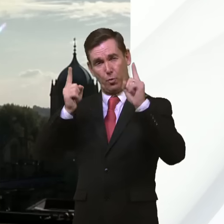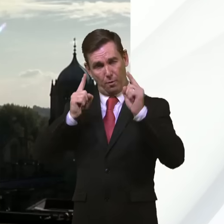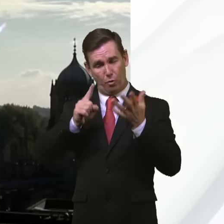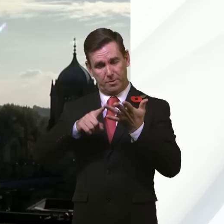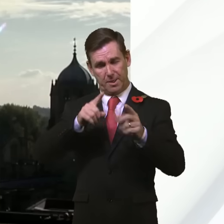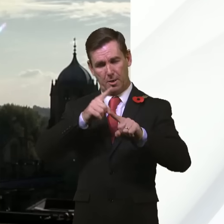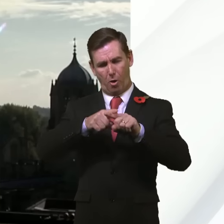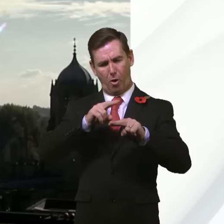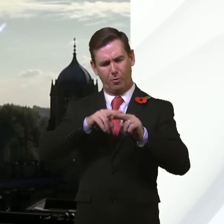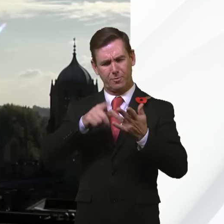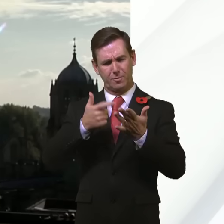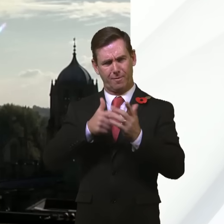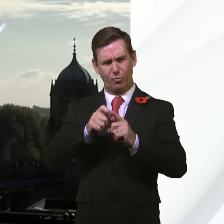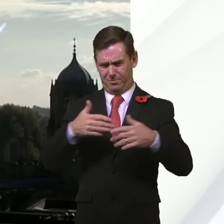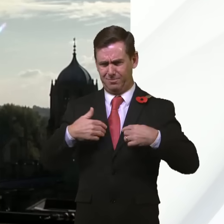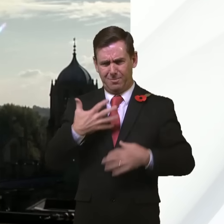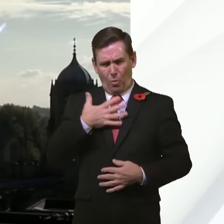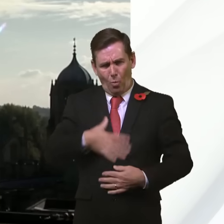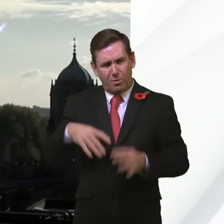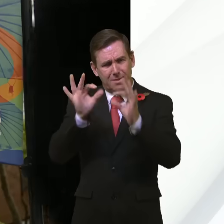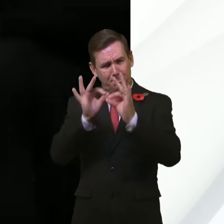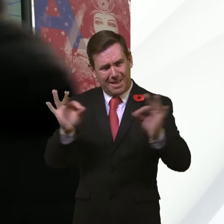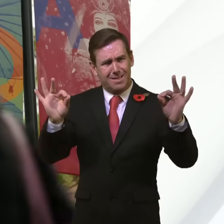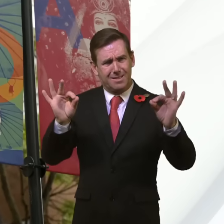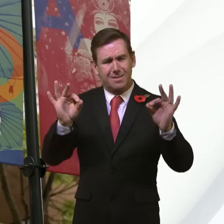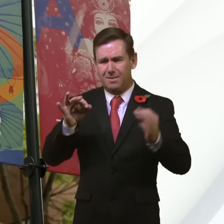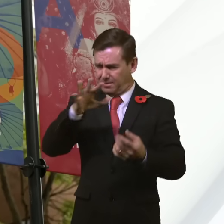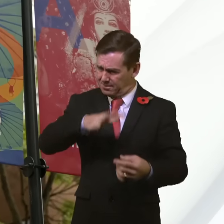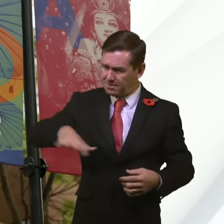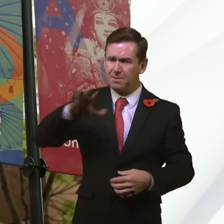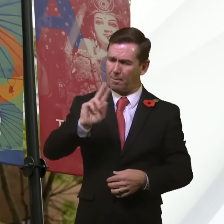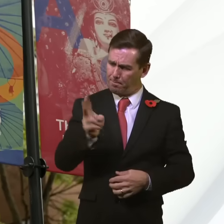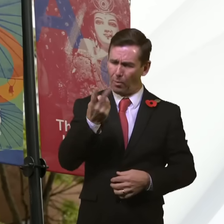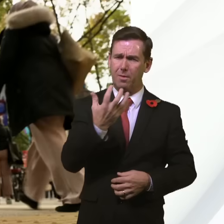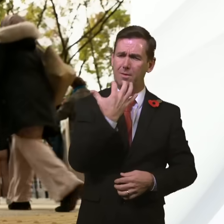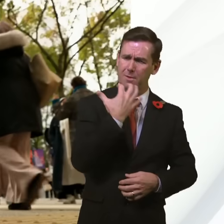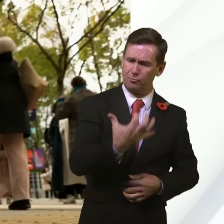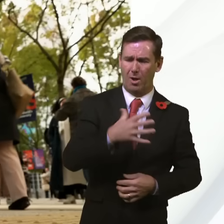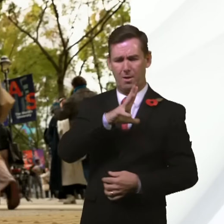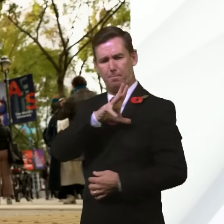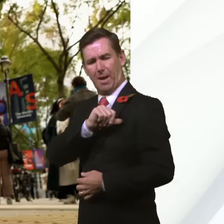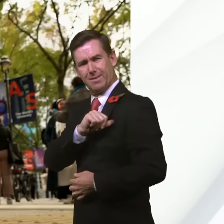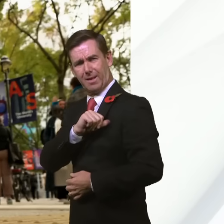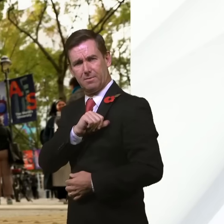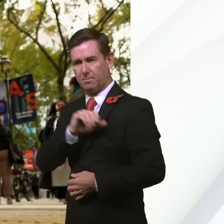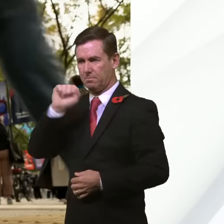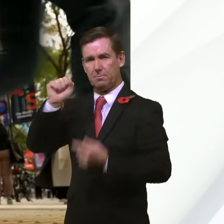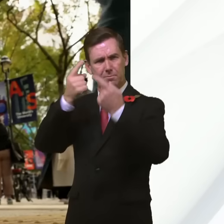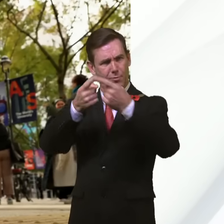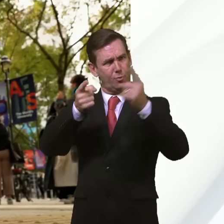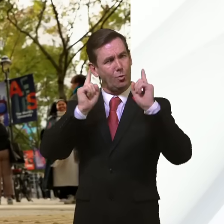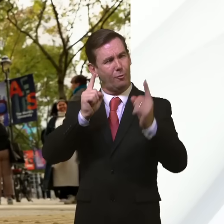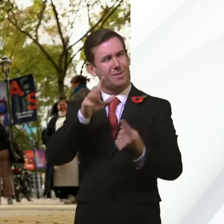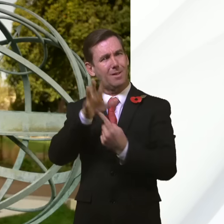peaceful solution for the peoples of Israel and Palestine. Universities play a critical role in encouraging debate and freedom